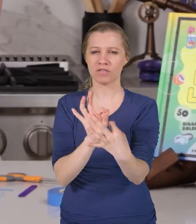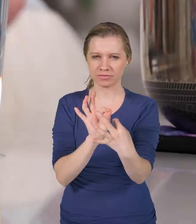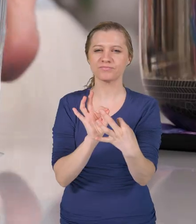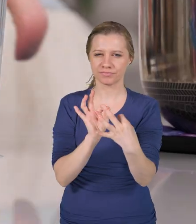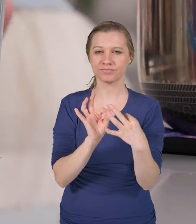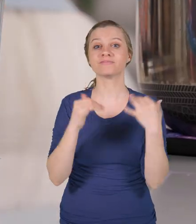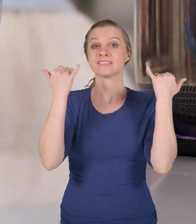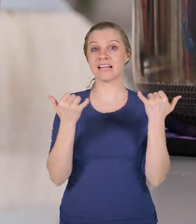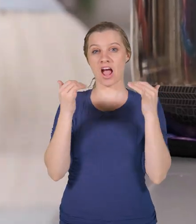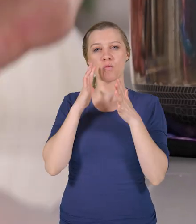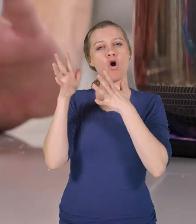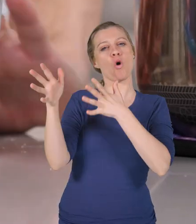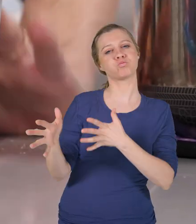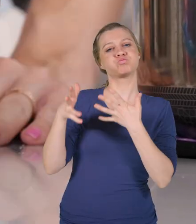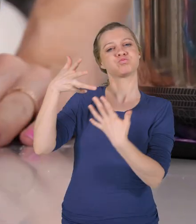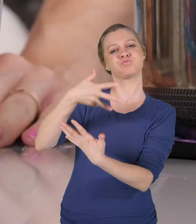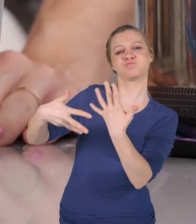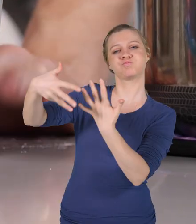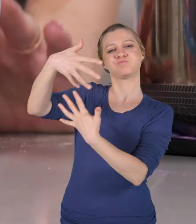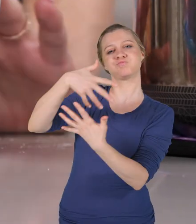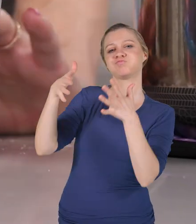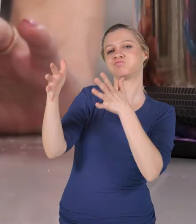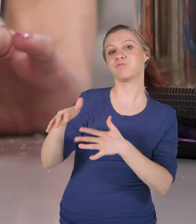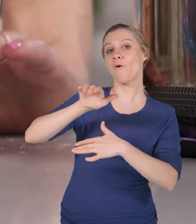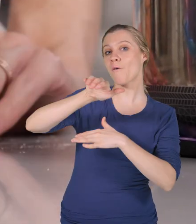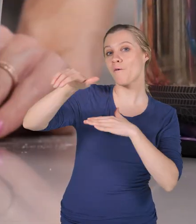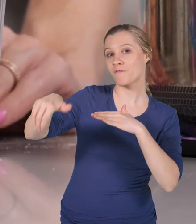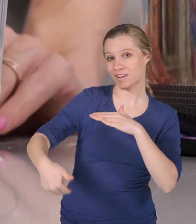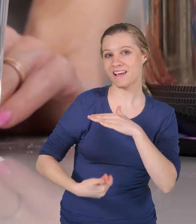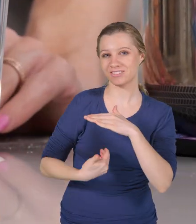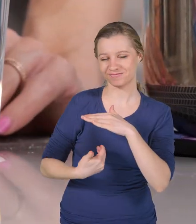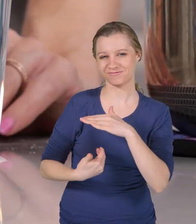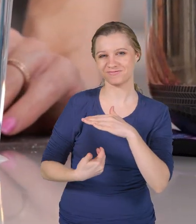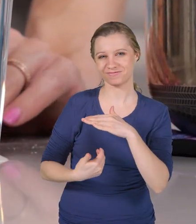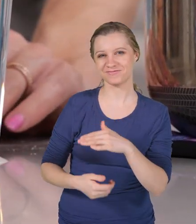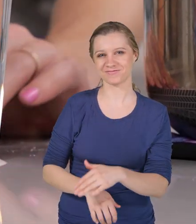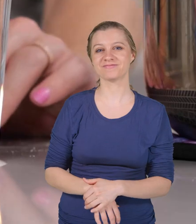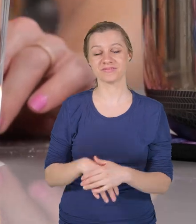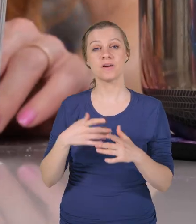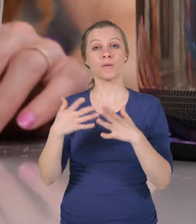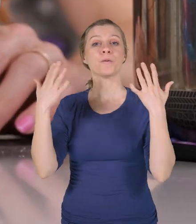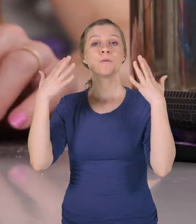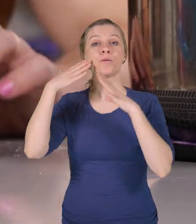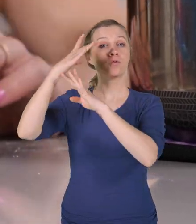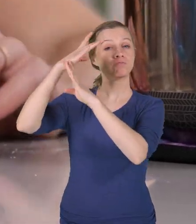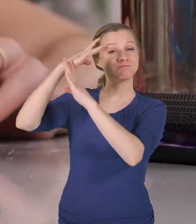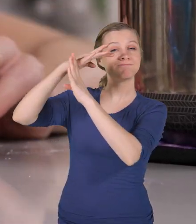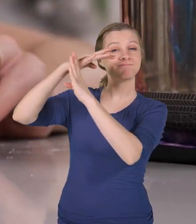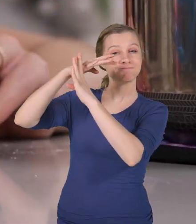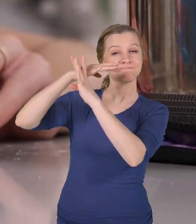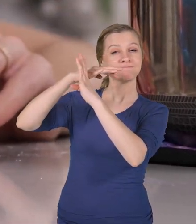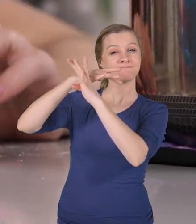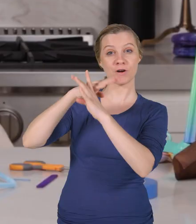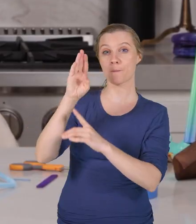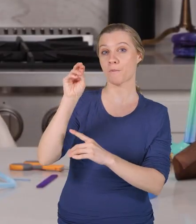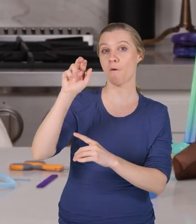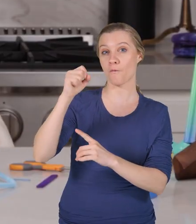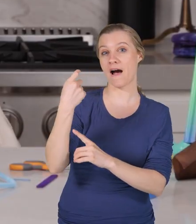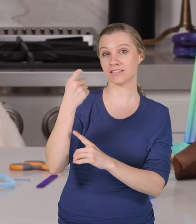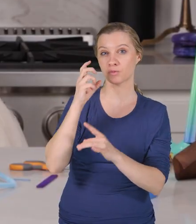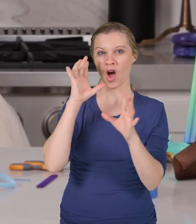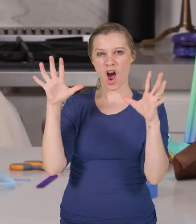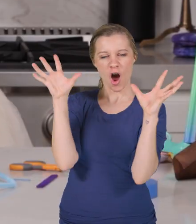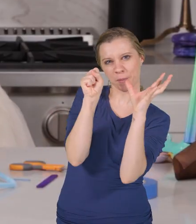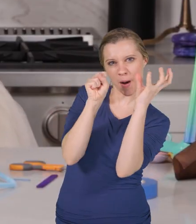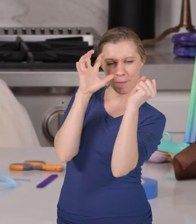now we are going to let our solution cool overnight. And as it cools, all of that extra borax is going